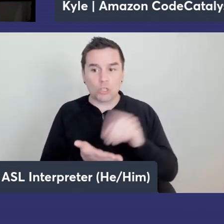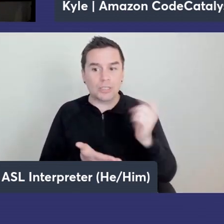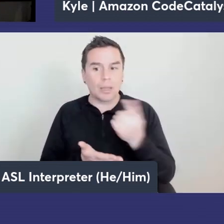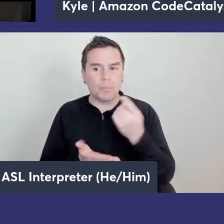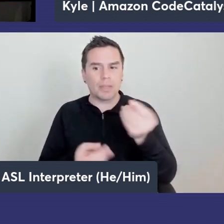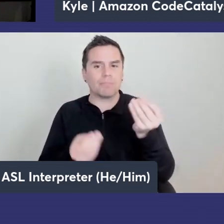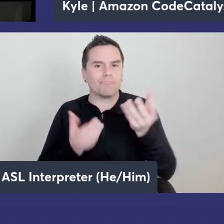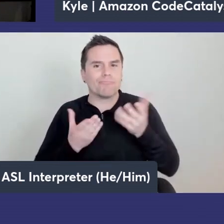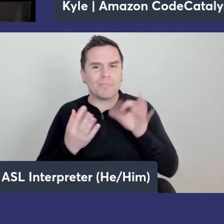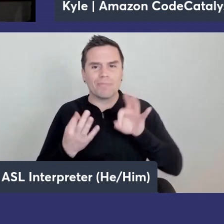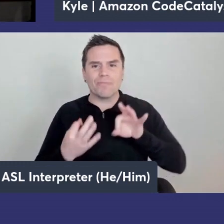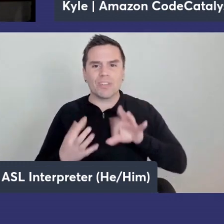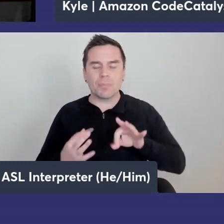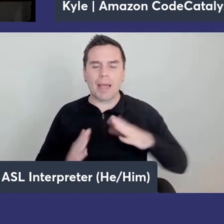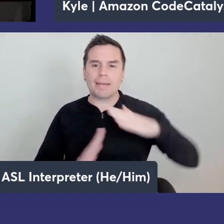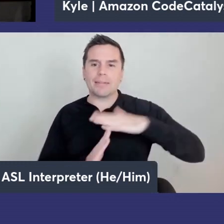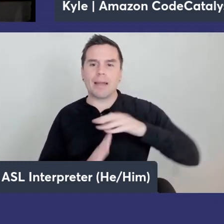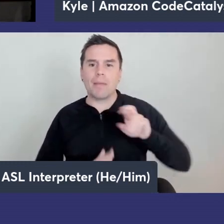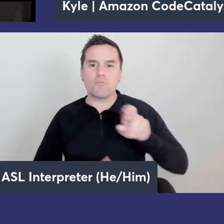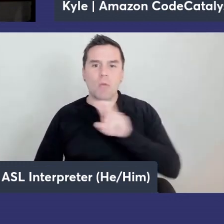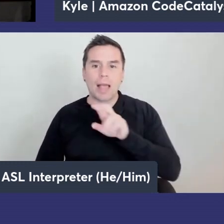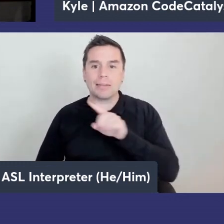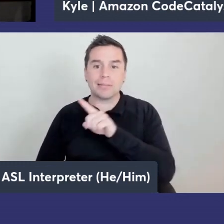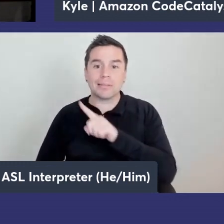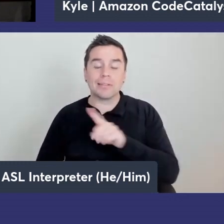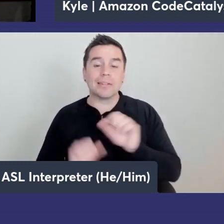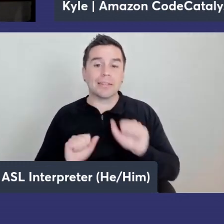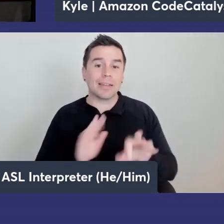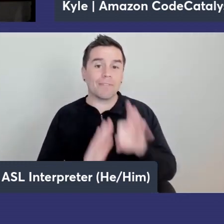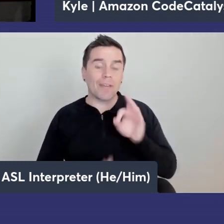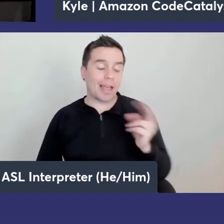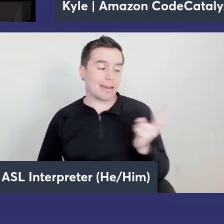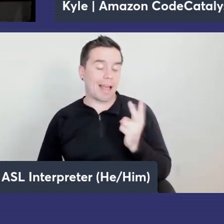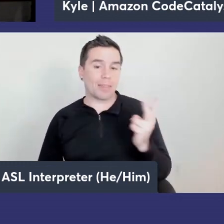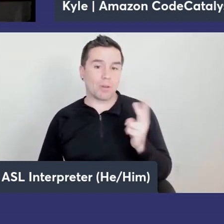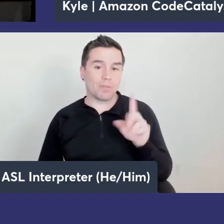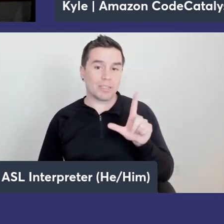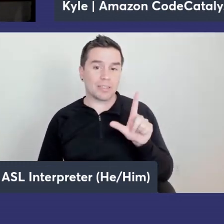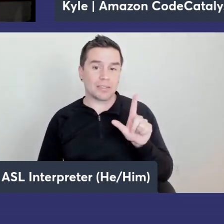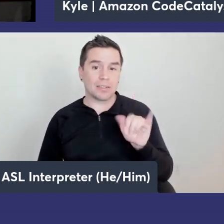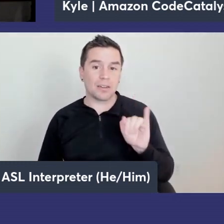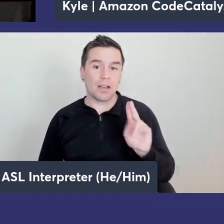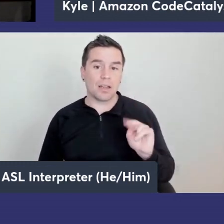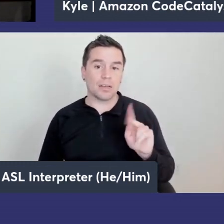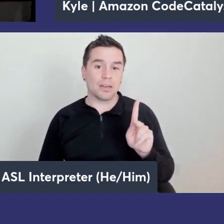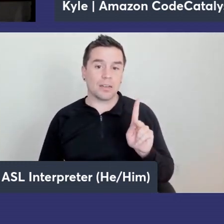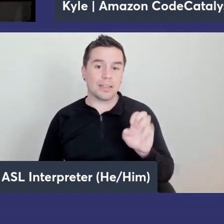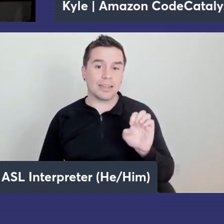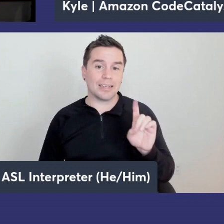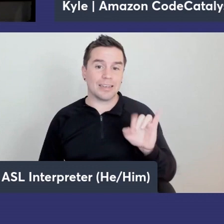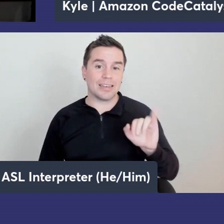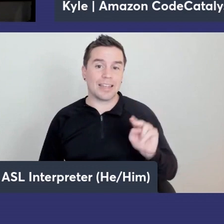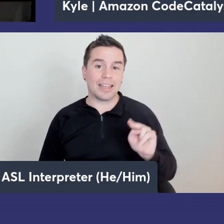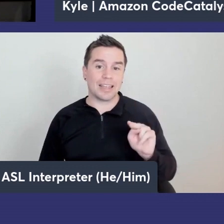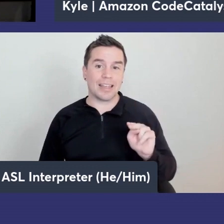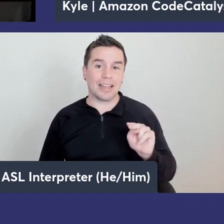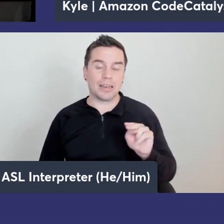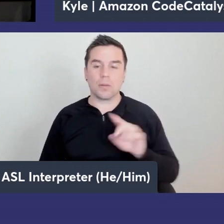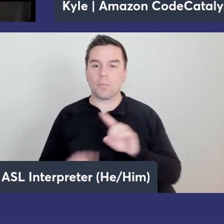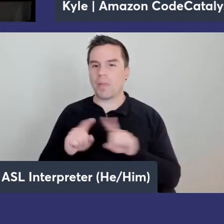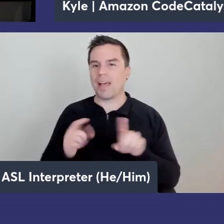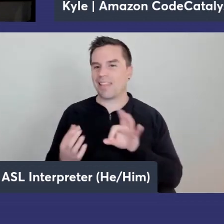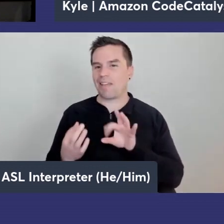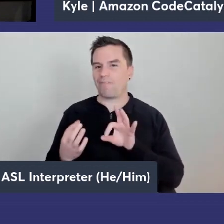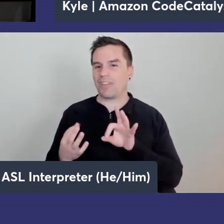right-hand corner, or find me on LinkedIn or find Kyle on LinkedIn. Yeah. Send us a message. Feedback will email us directly, so that's probably the fastest way to get